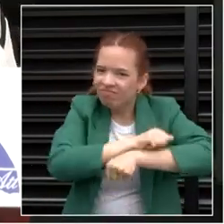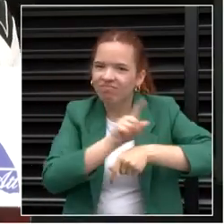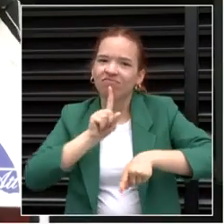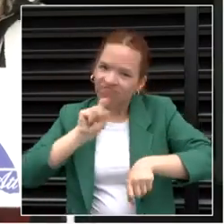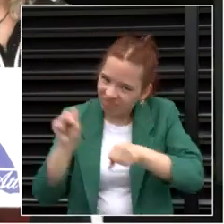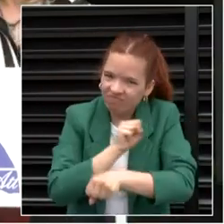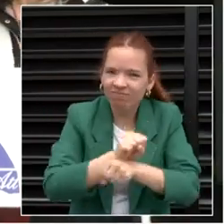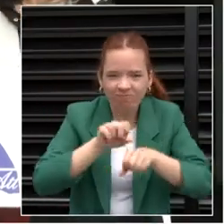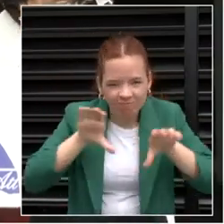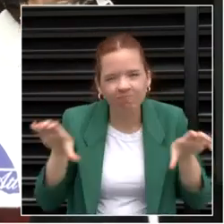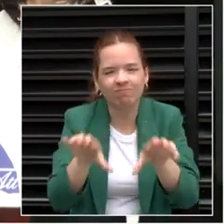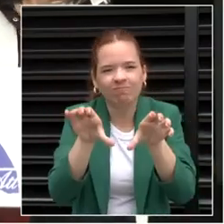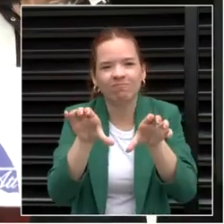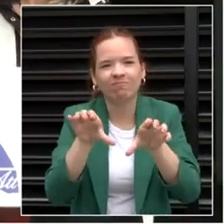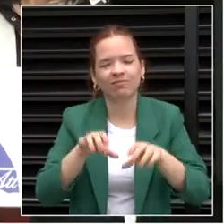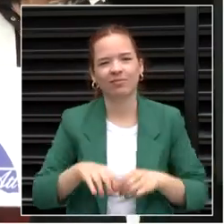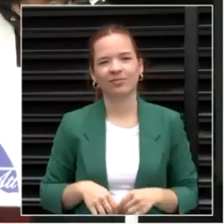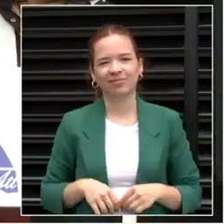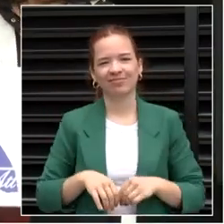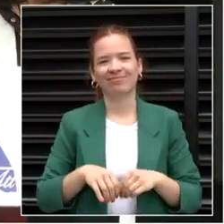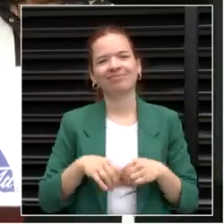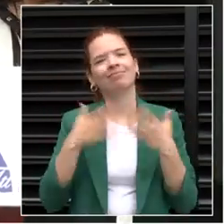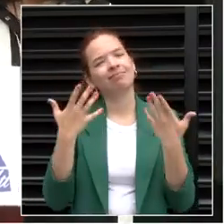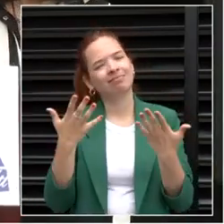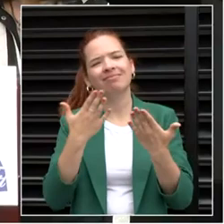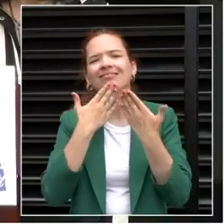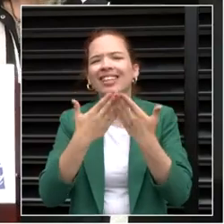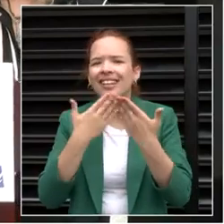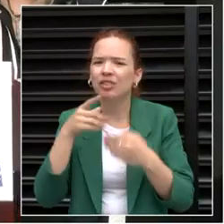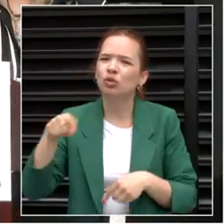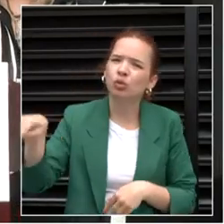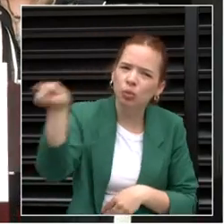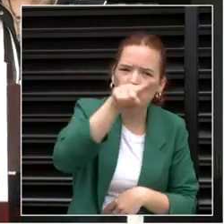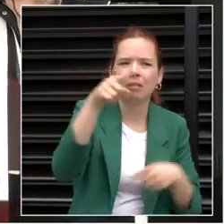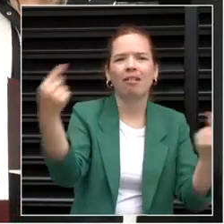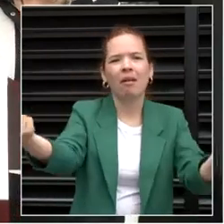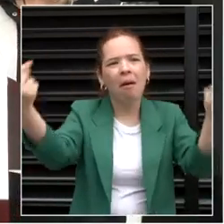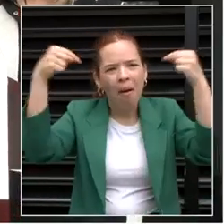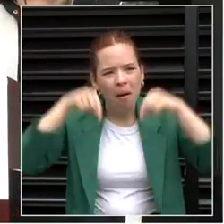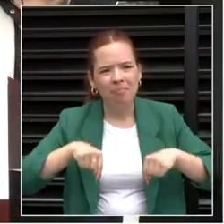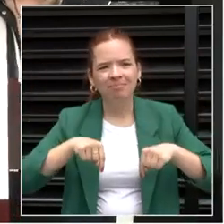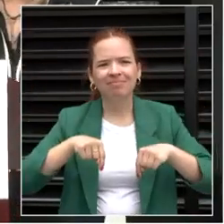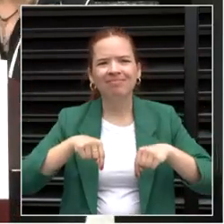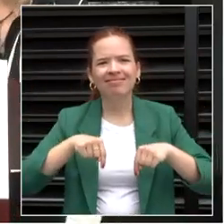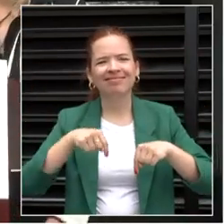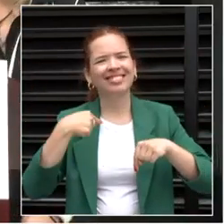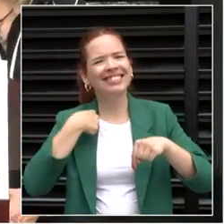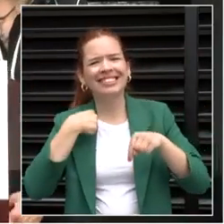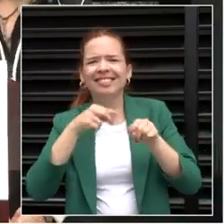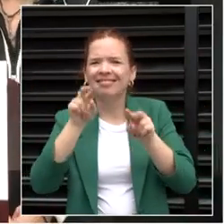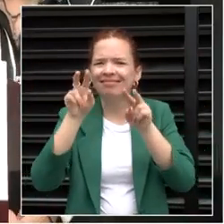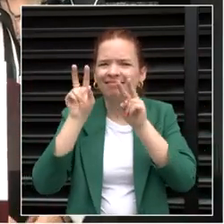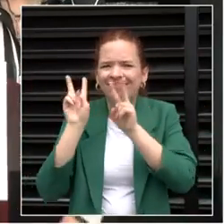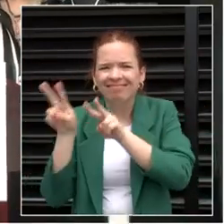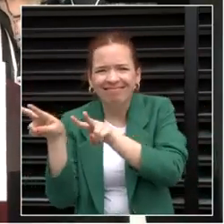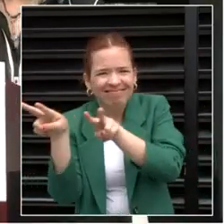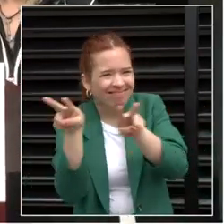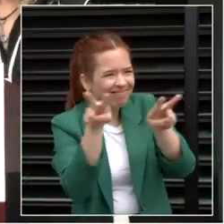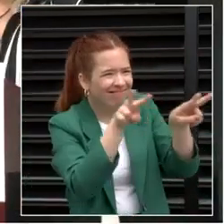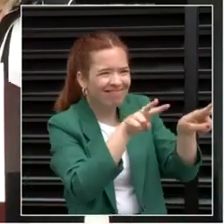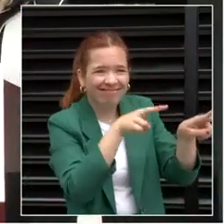they're in on something early, the ground floor. You never know who's going to break out from the pack, like Dave did.